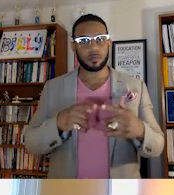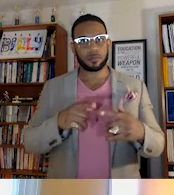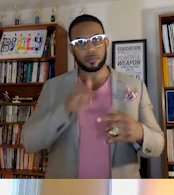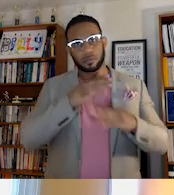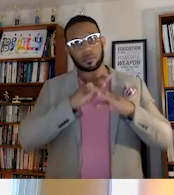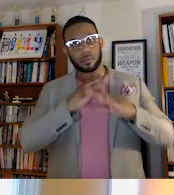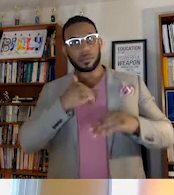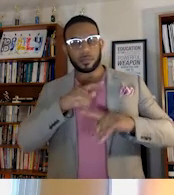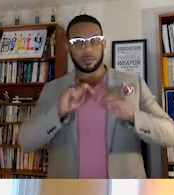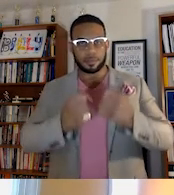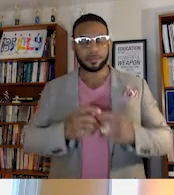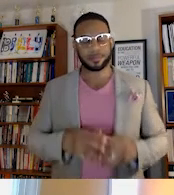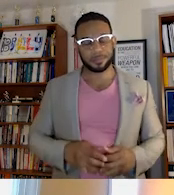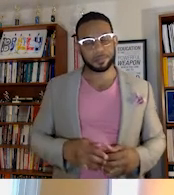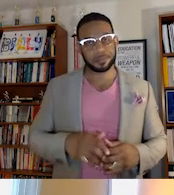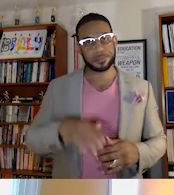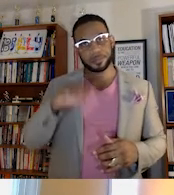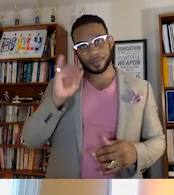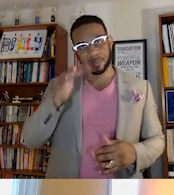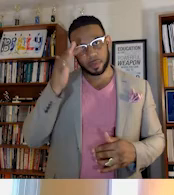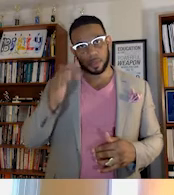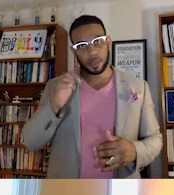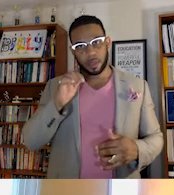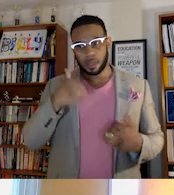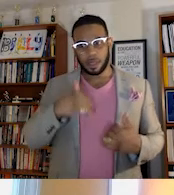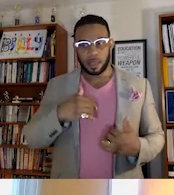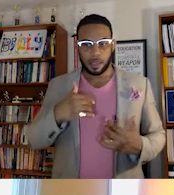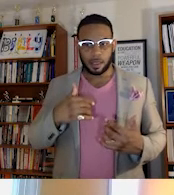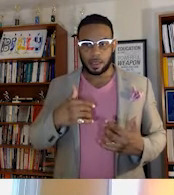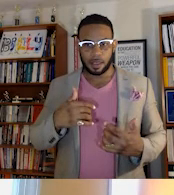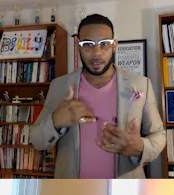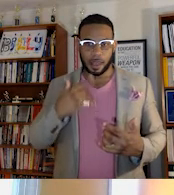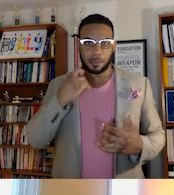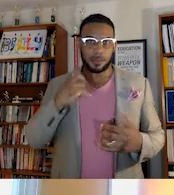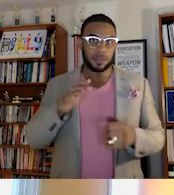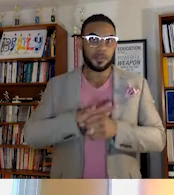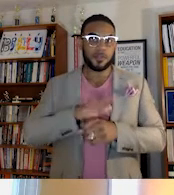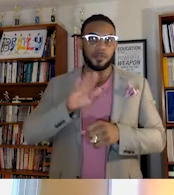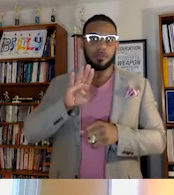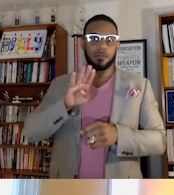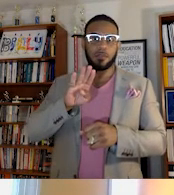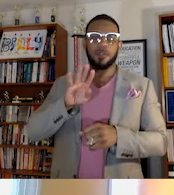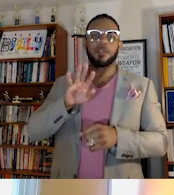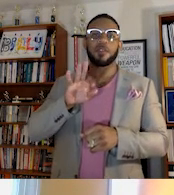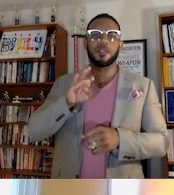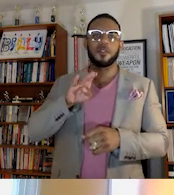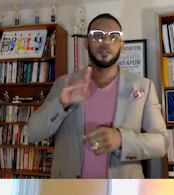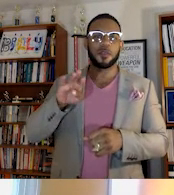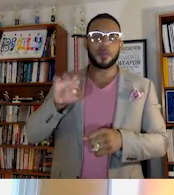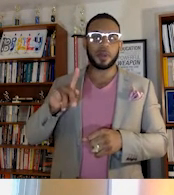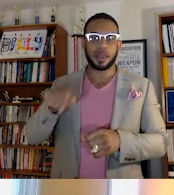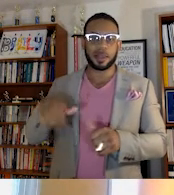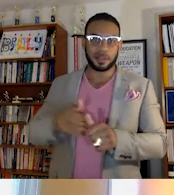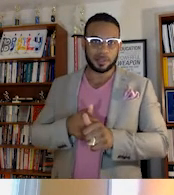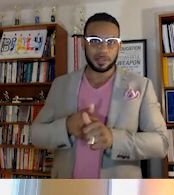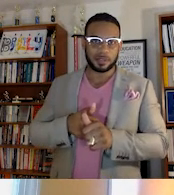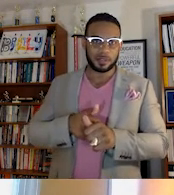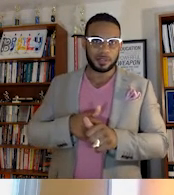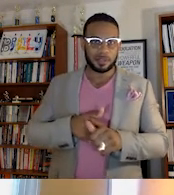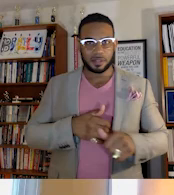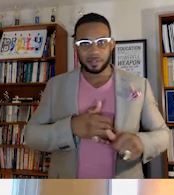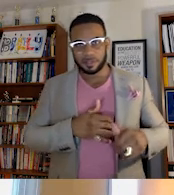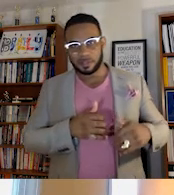unblock my team. That's what I am. I'm the fullback. Taking down